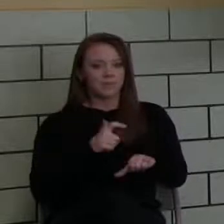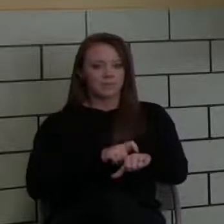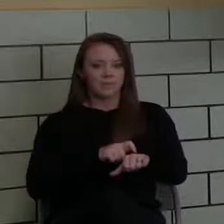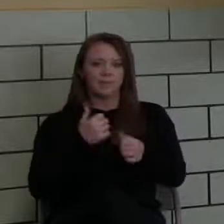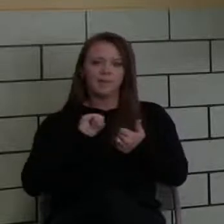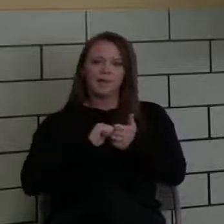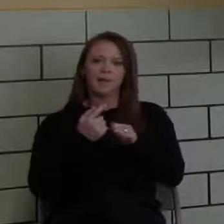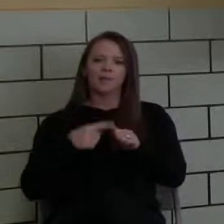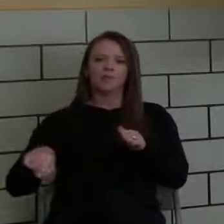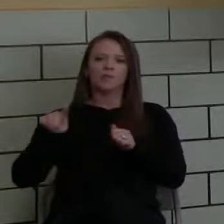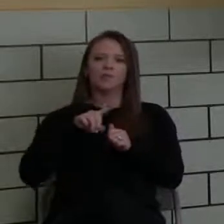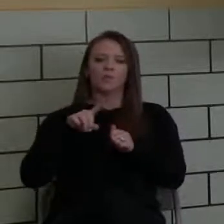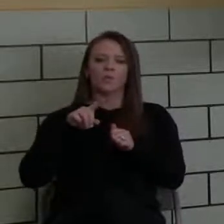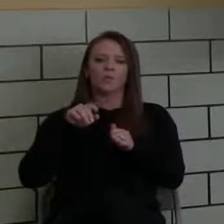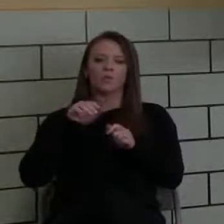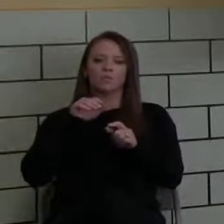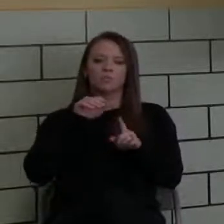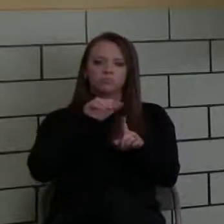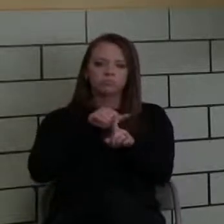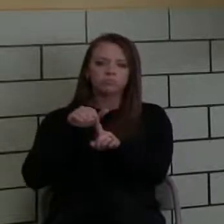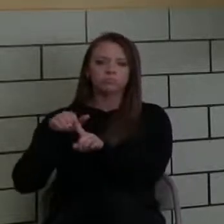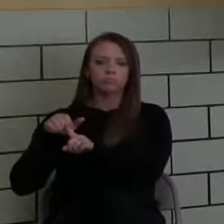notify the business owners that,